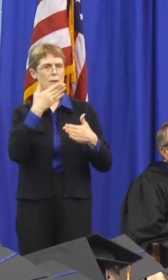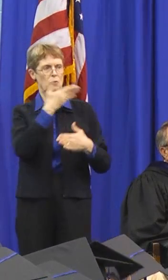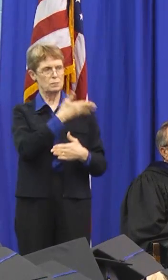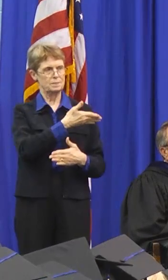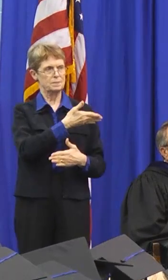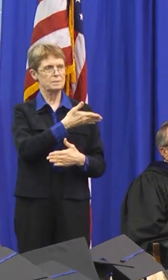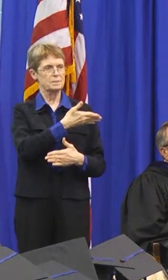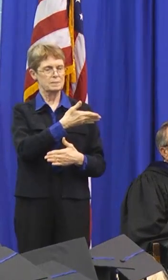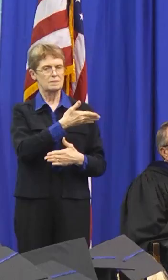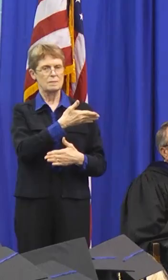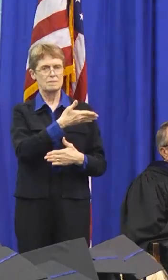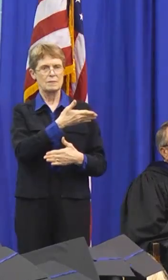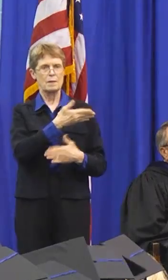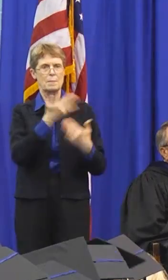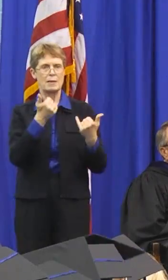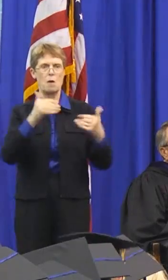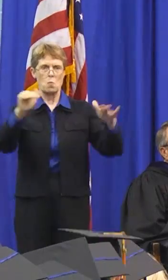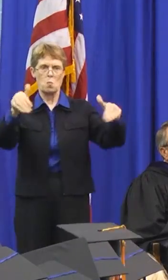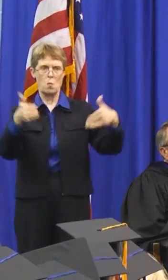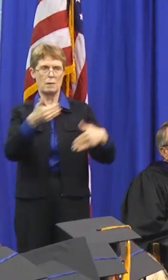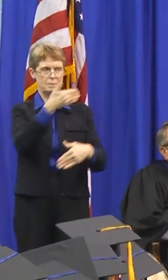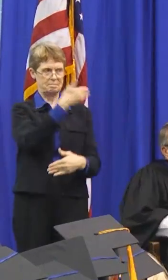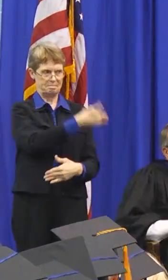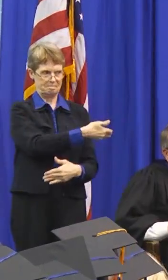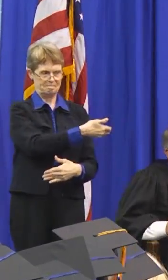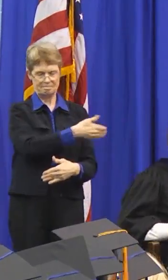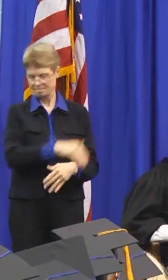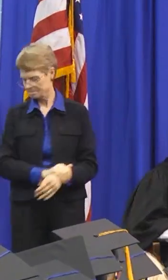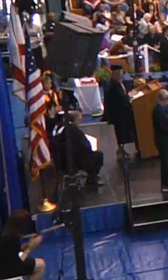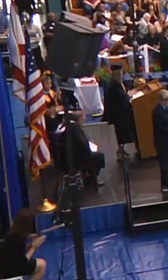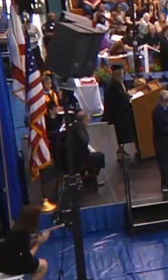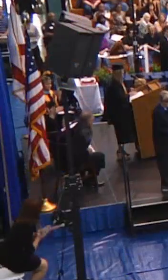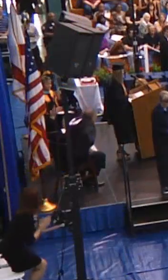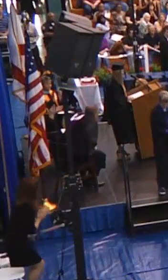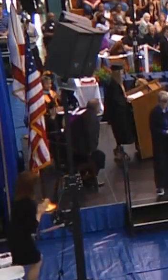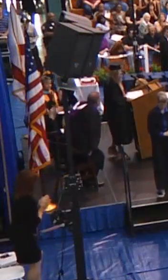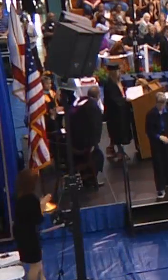join me in welcoming to the podium Representative Matt McCutcheon.